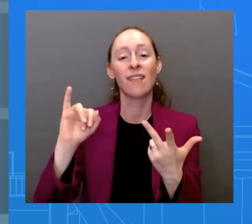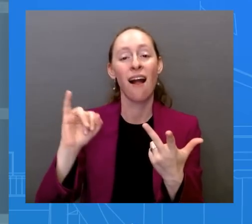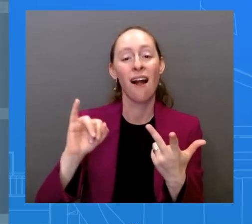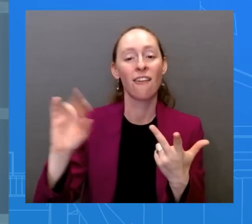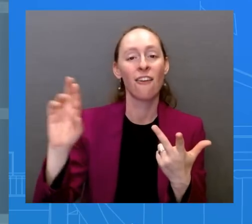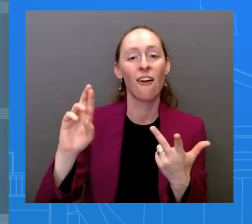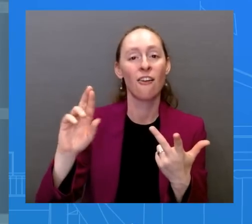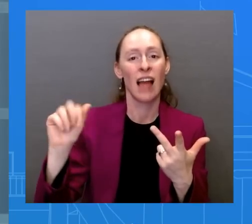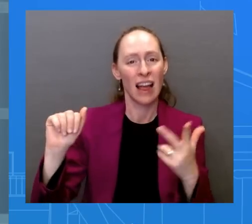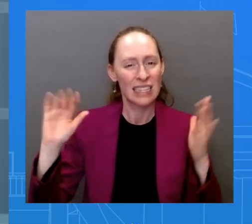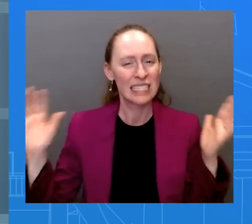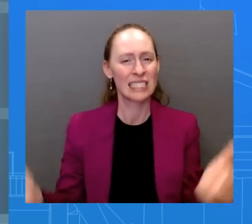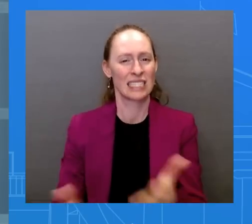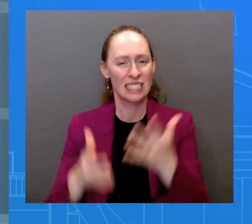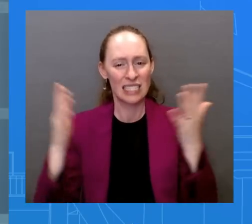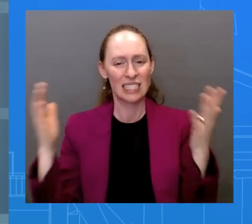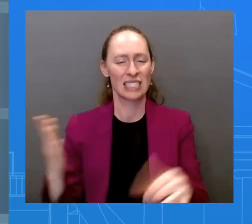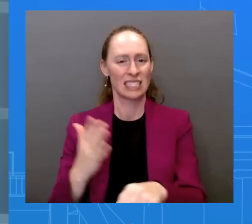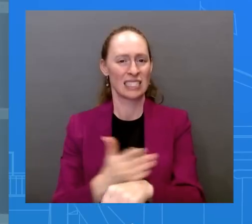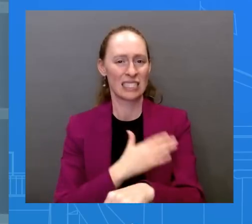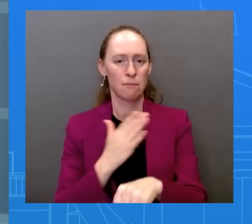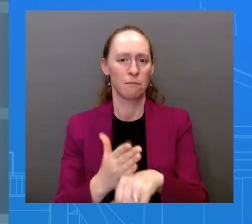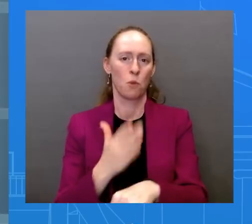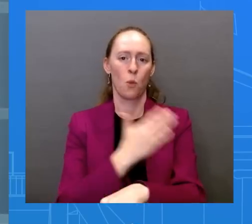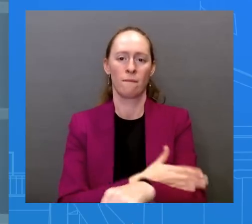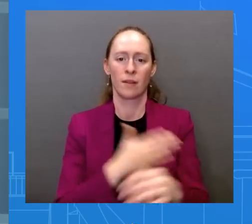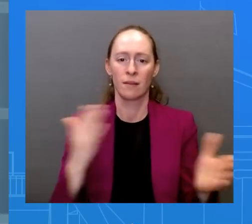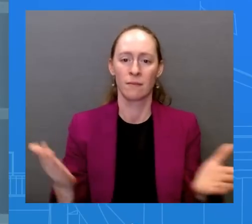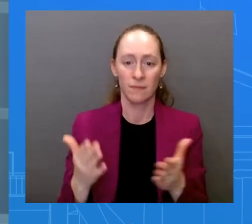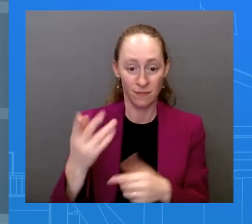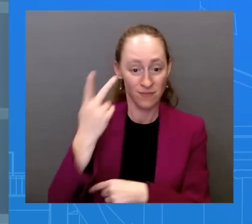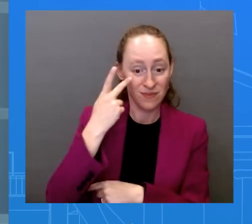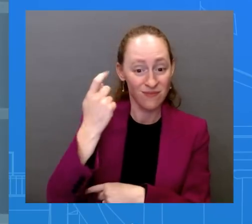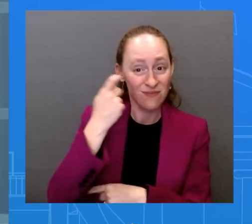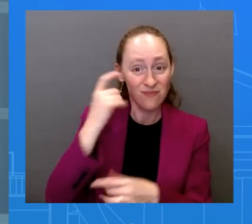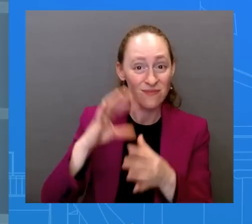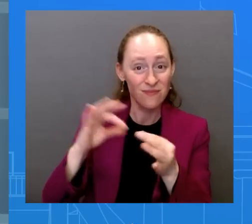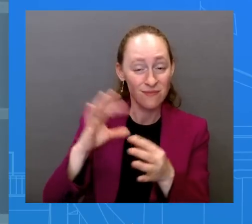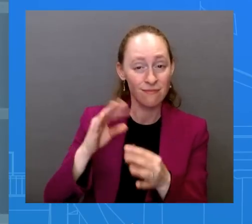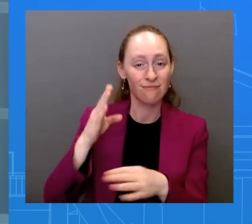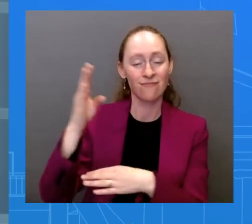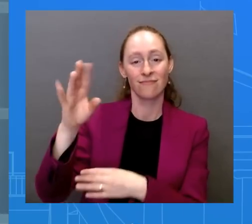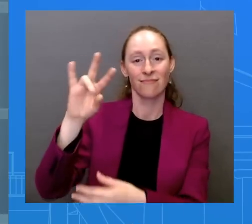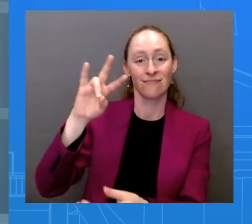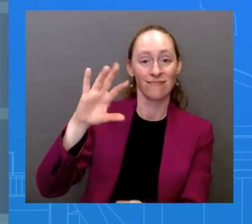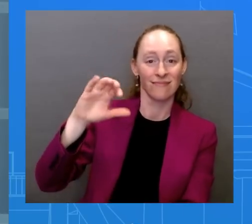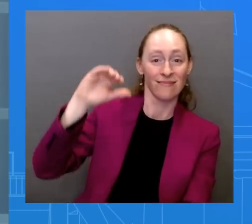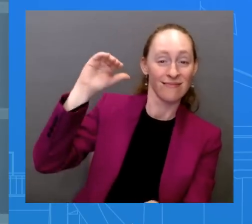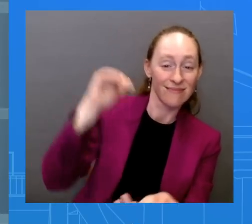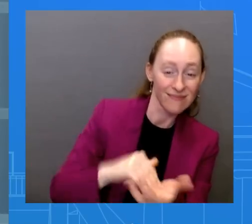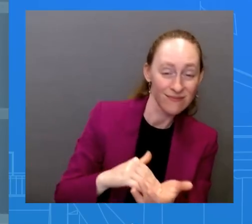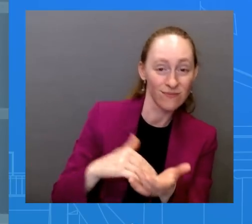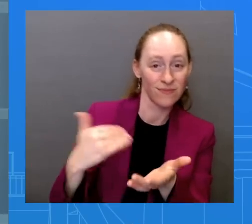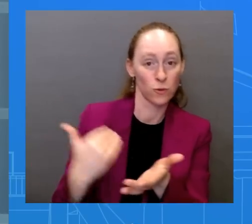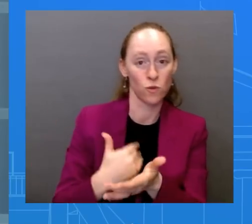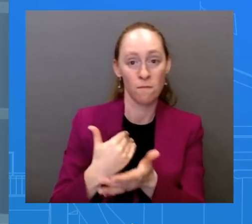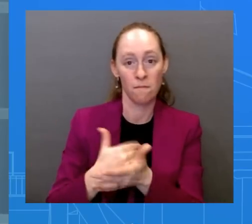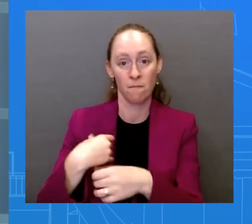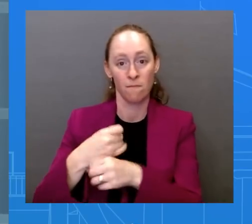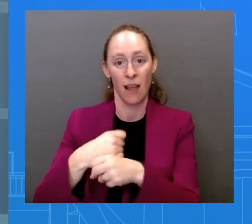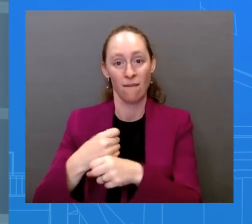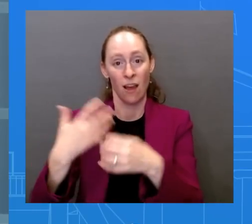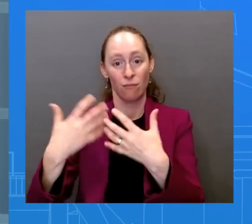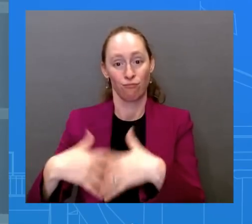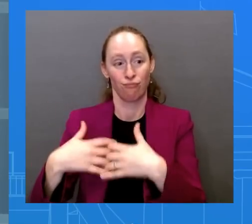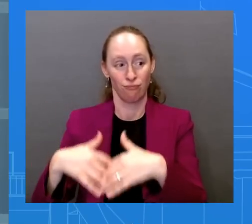ago how 700,000 manufacturing jobs were created just in the U.S. In the last 19 months. A lot of that is because, all of